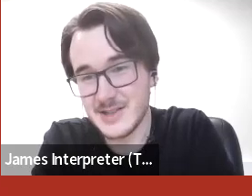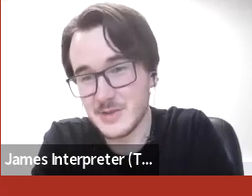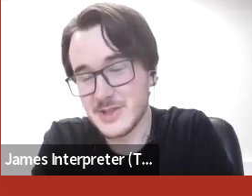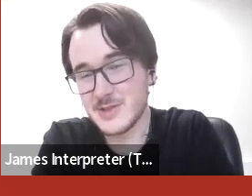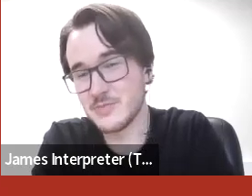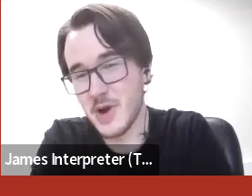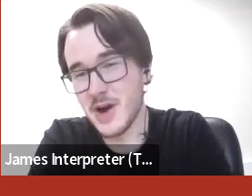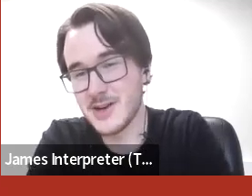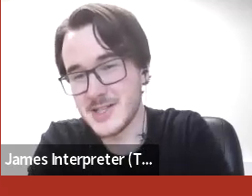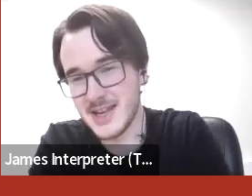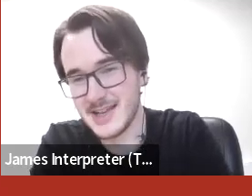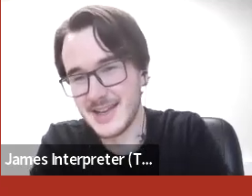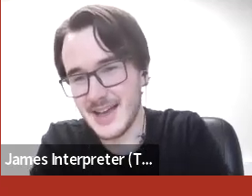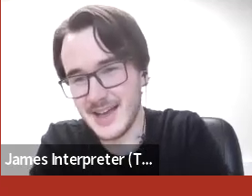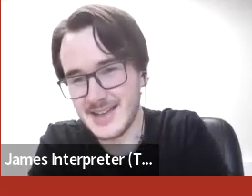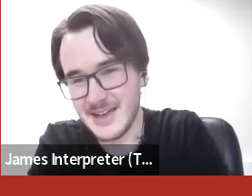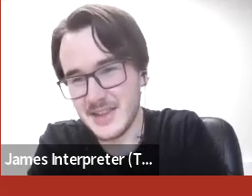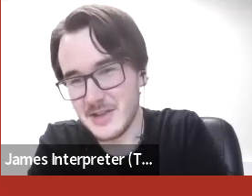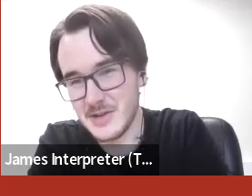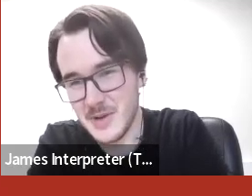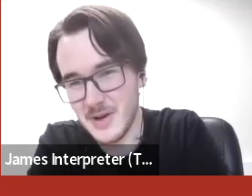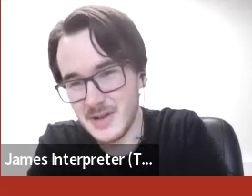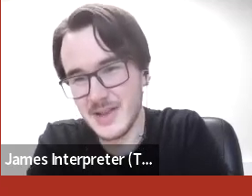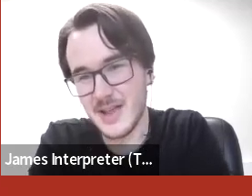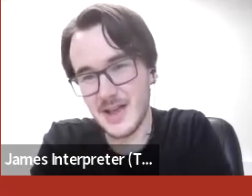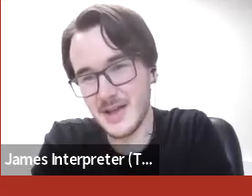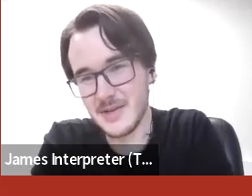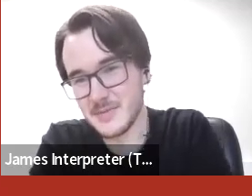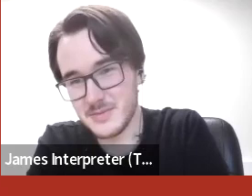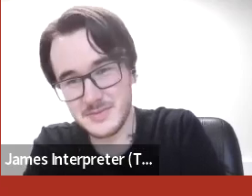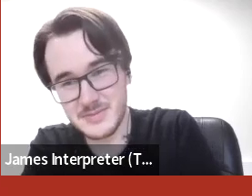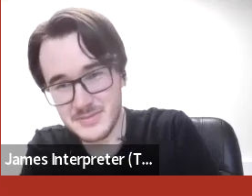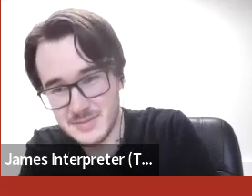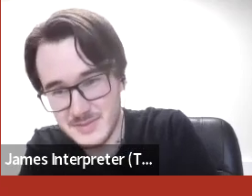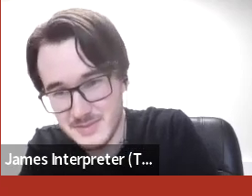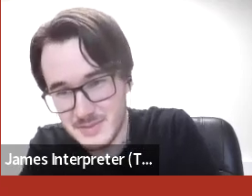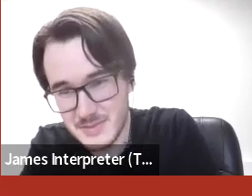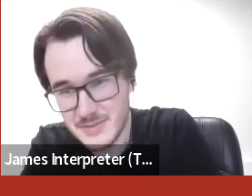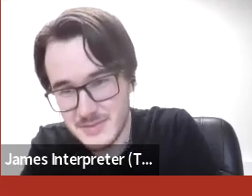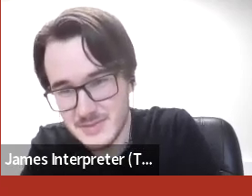Again, like don't just barge in and think you know it all.